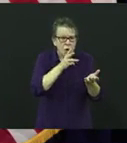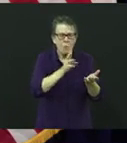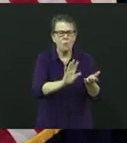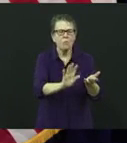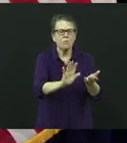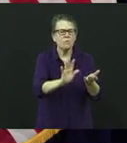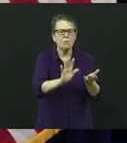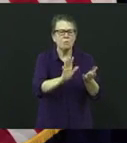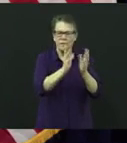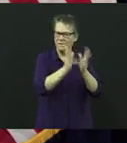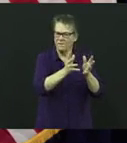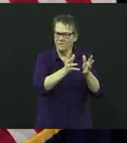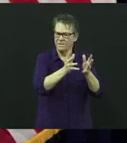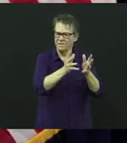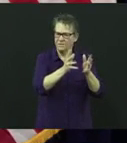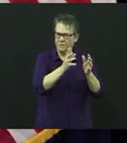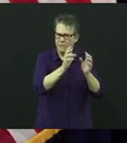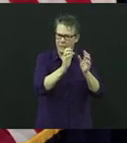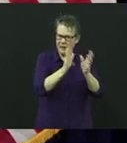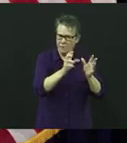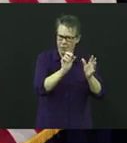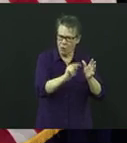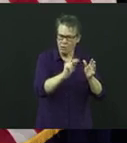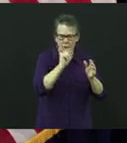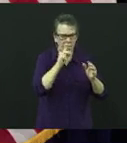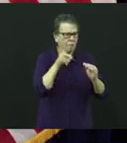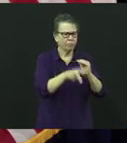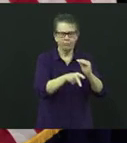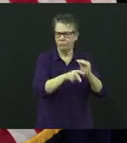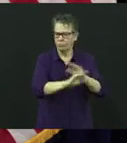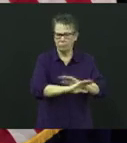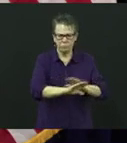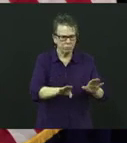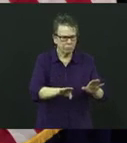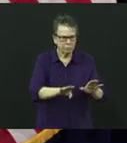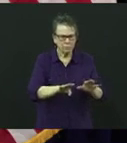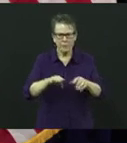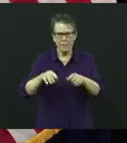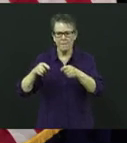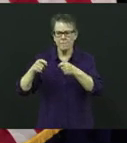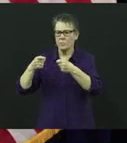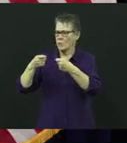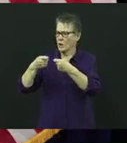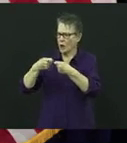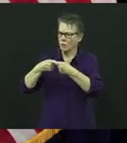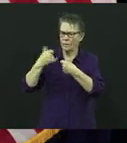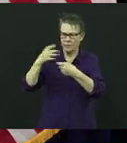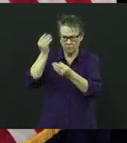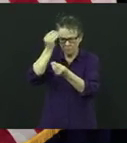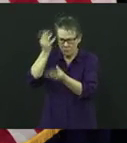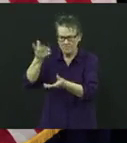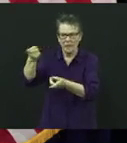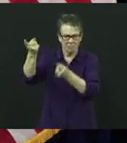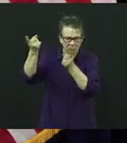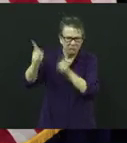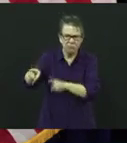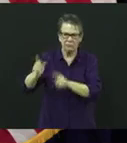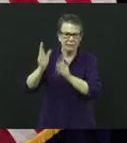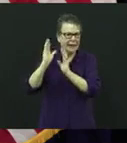suspended shutoffs, and we need all water providers to follow suit. I hope I don't need to say this, but I will say it. I